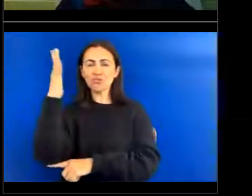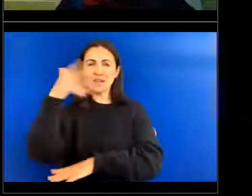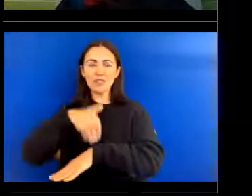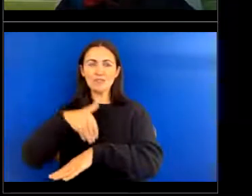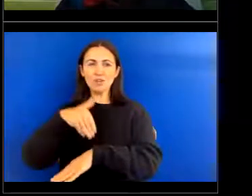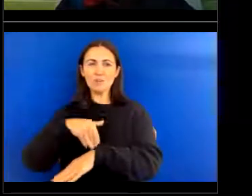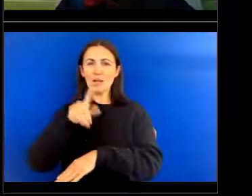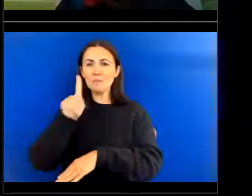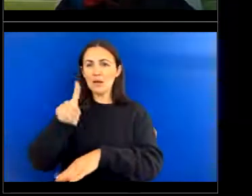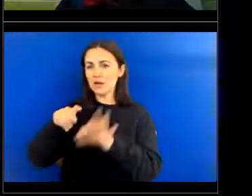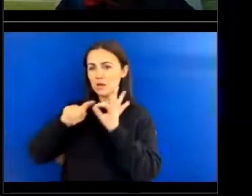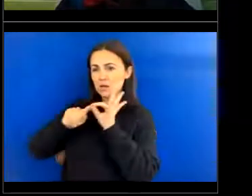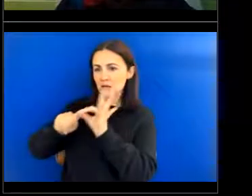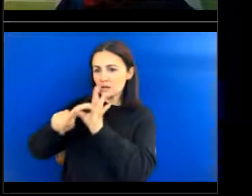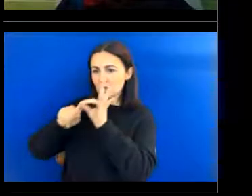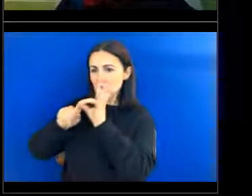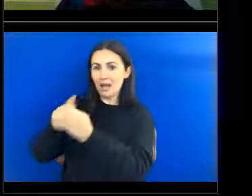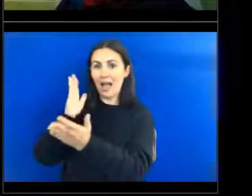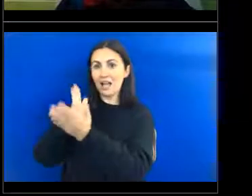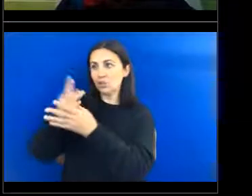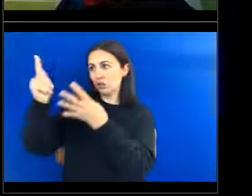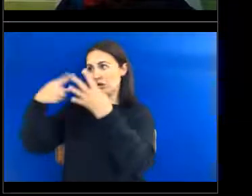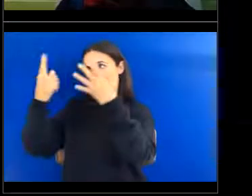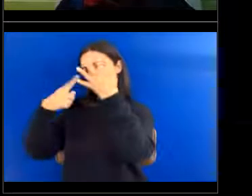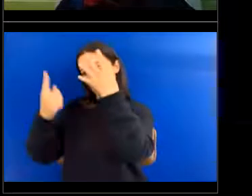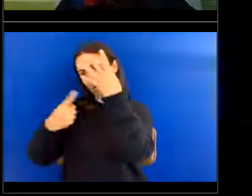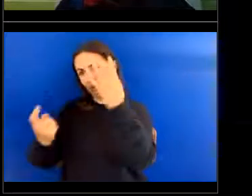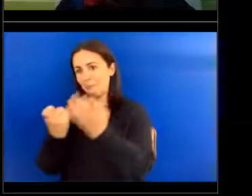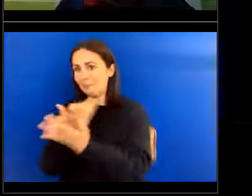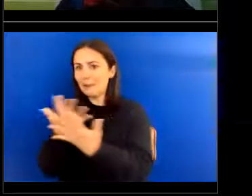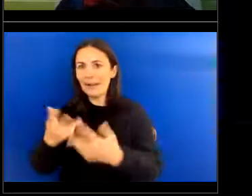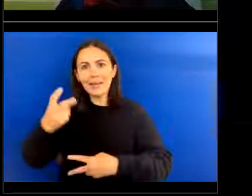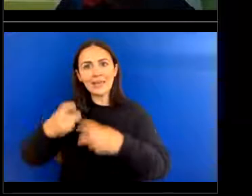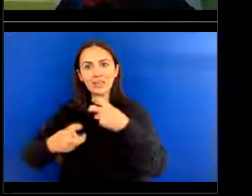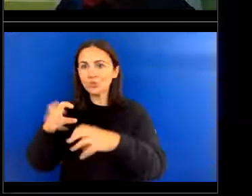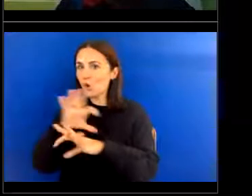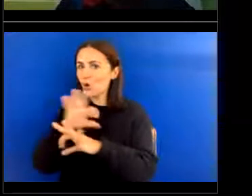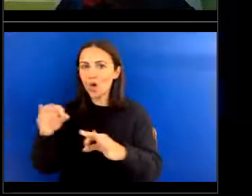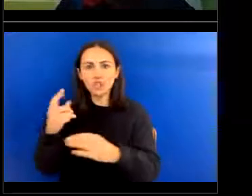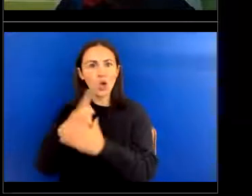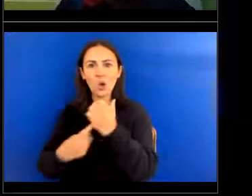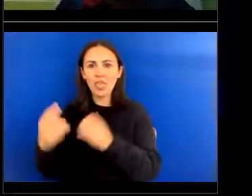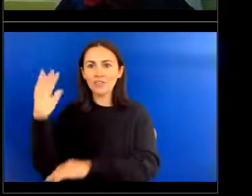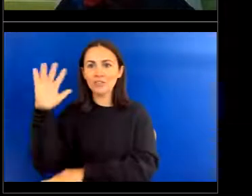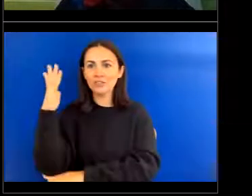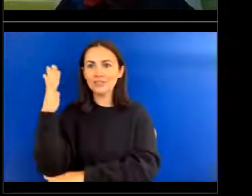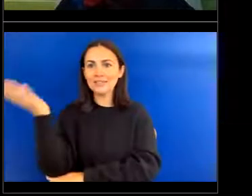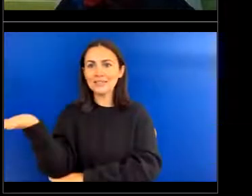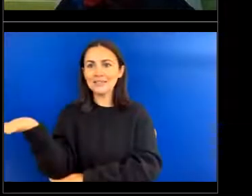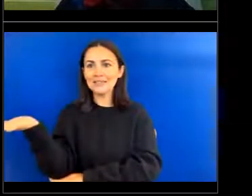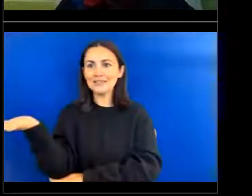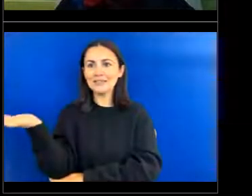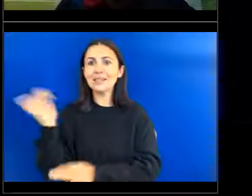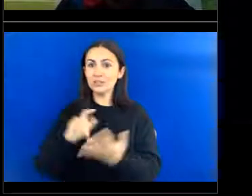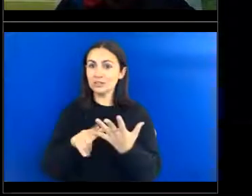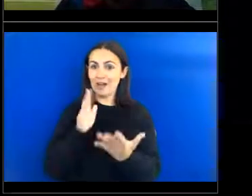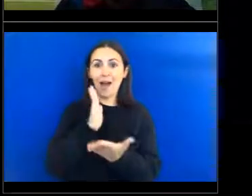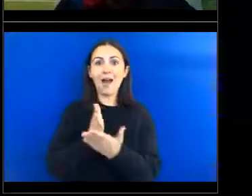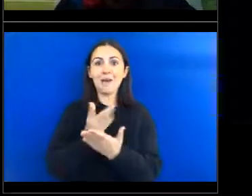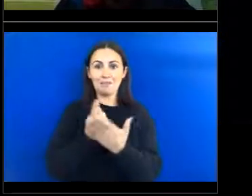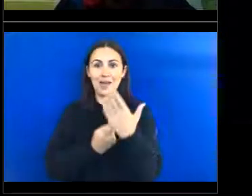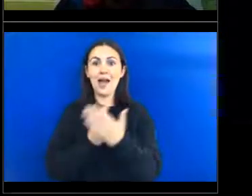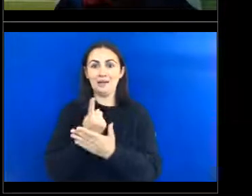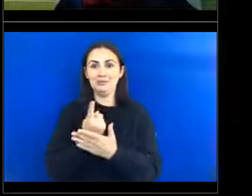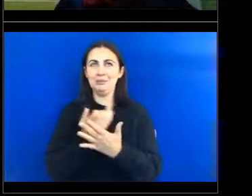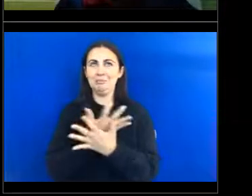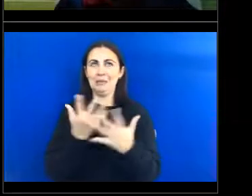initial reason that they're giving for mediation. but you can usually guarantee that there's other things going